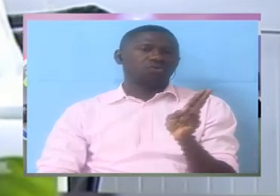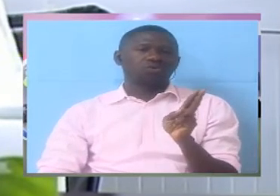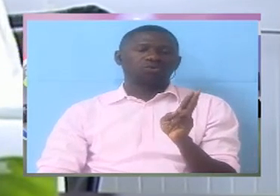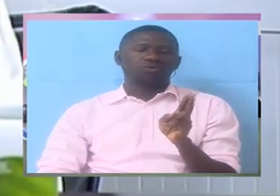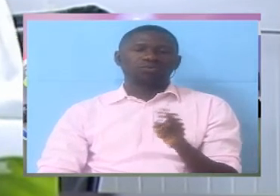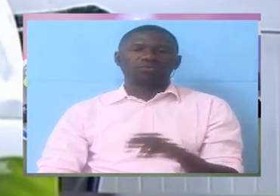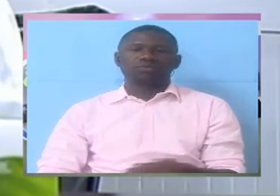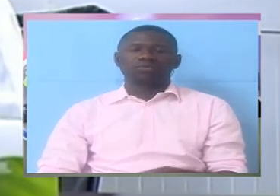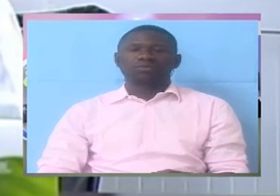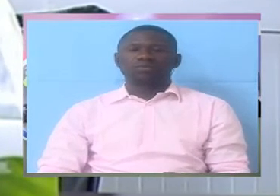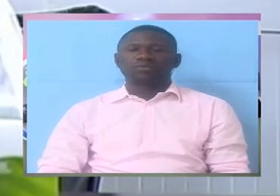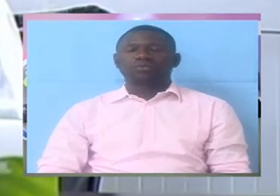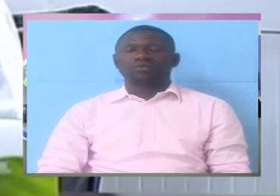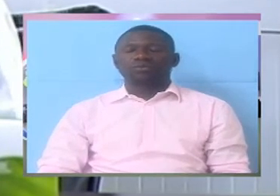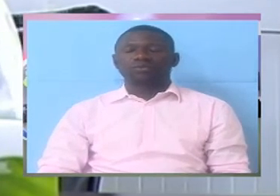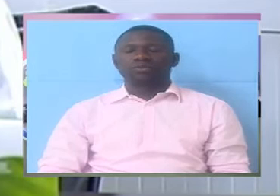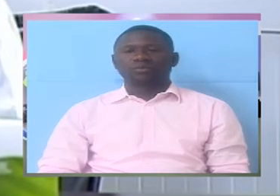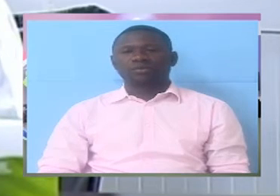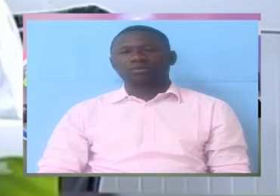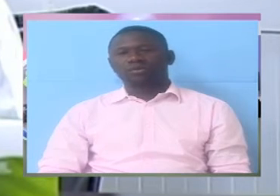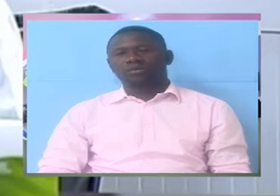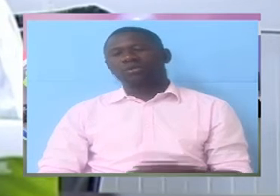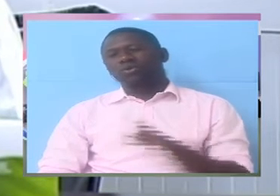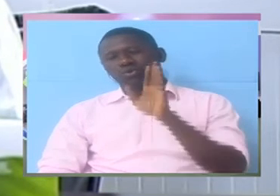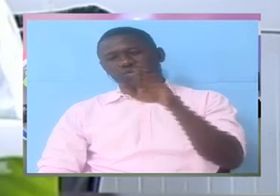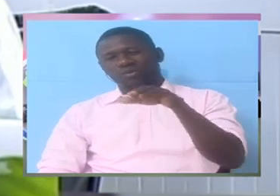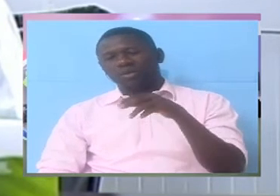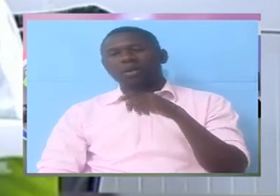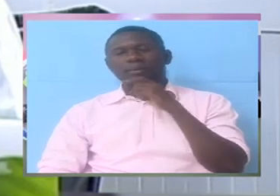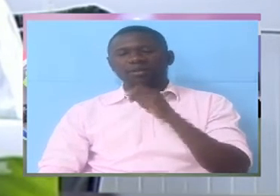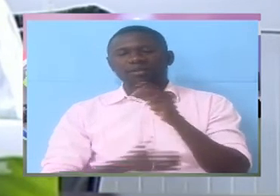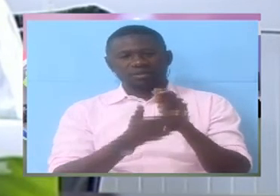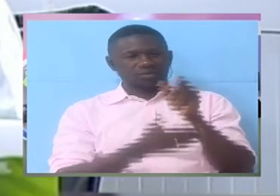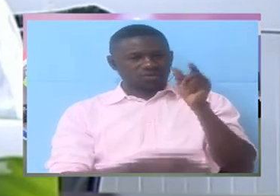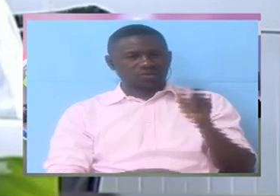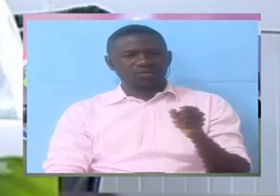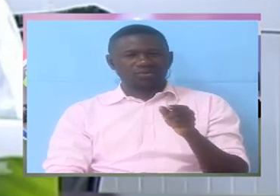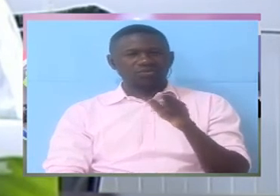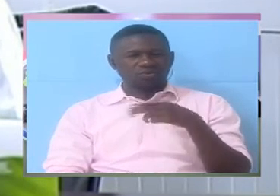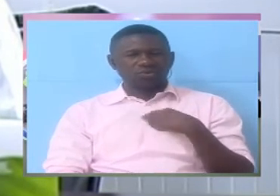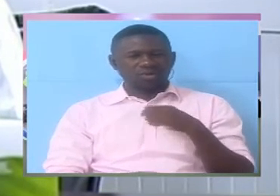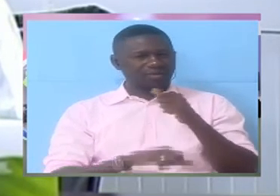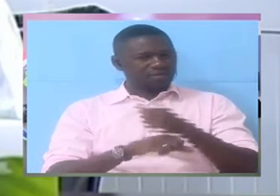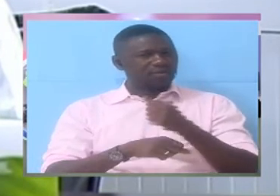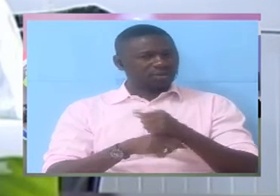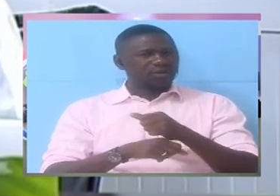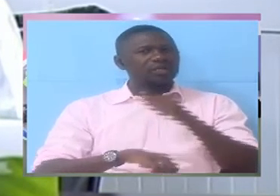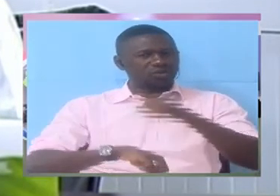Cannot see. You see, Mr. Witness, you are becoming a torturer.